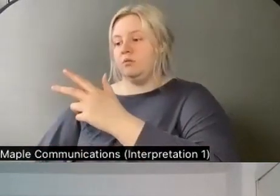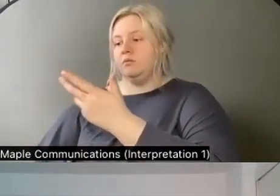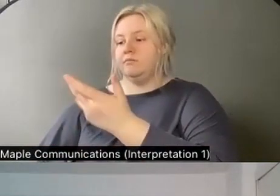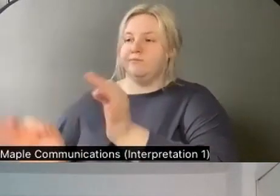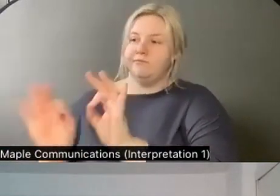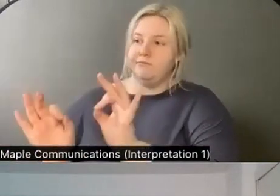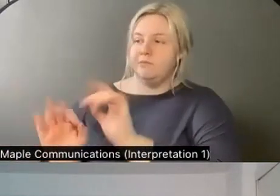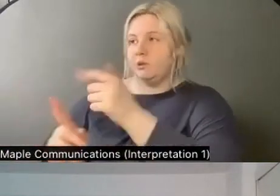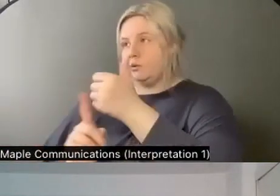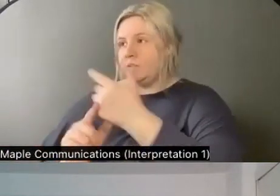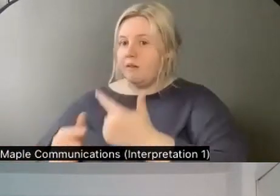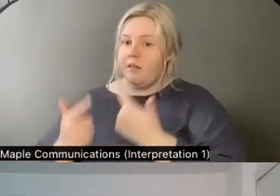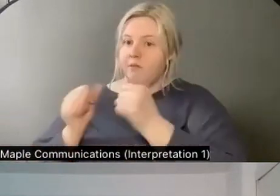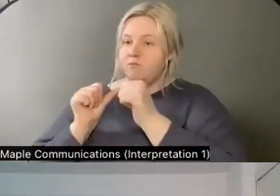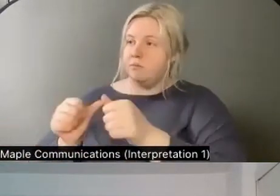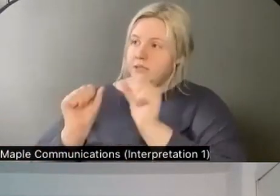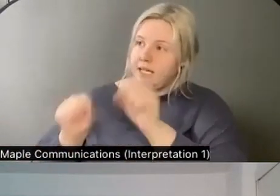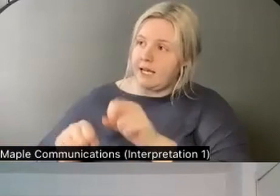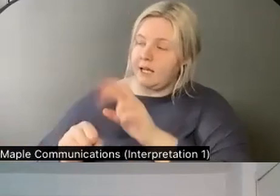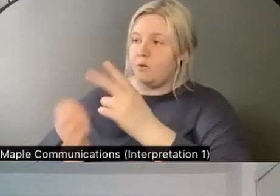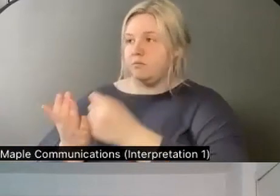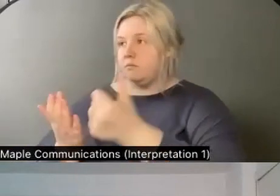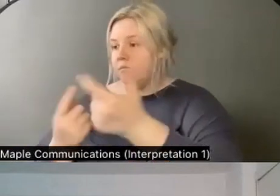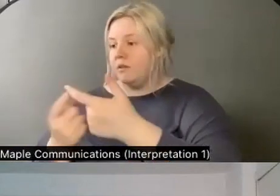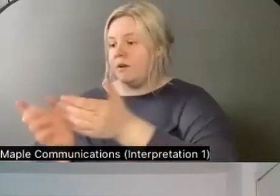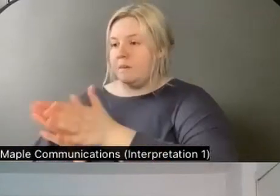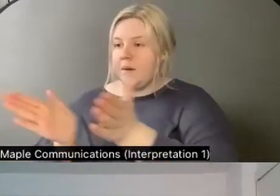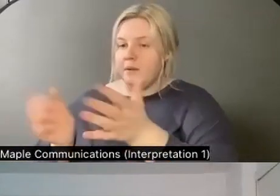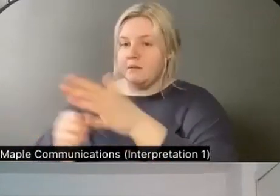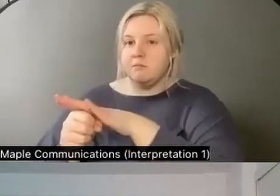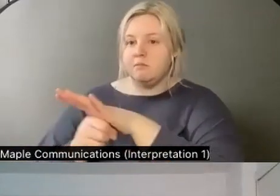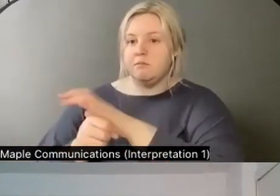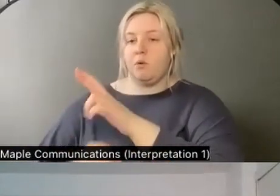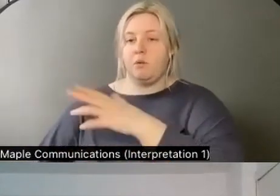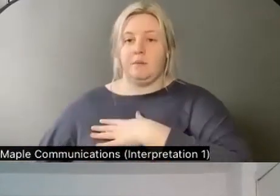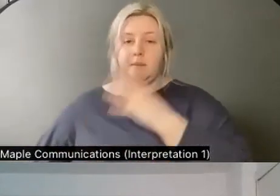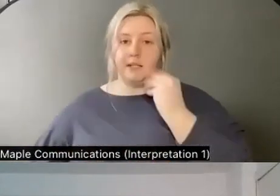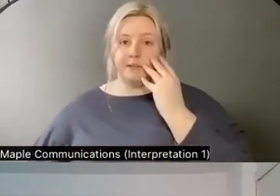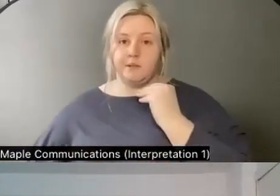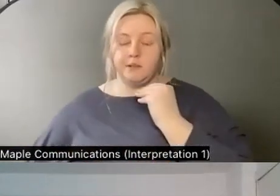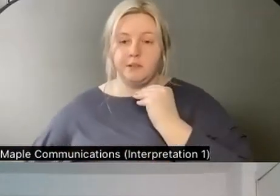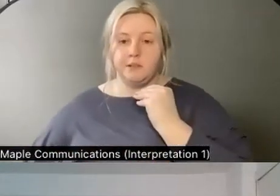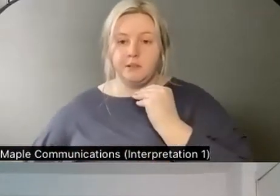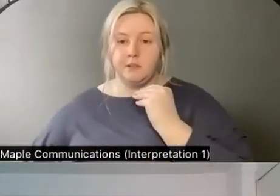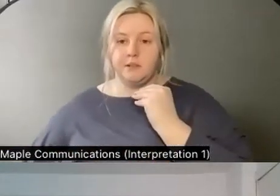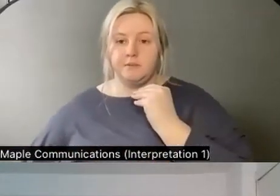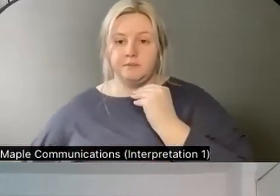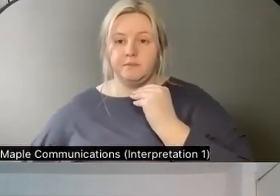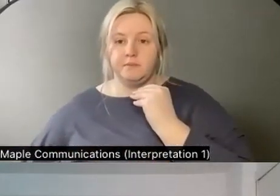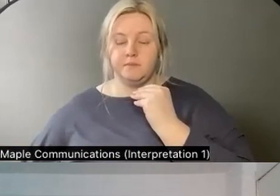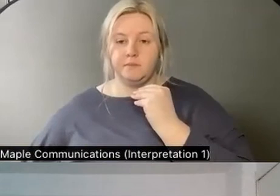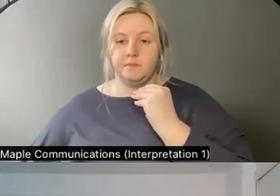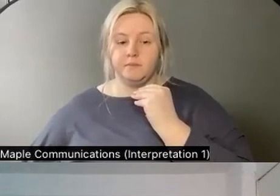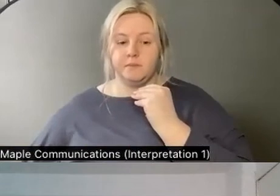lives or not and then permanently removing them from the public sphere, or in my experience, you know, removing folks'